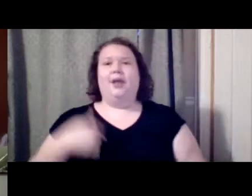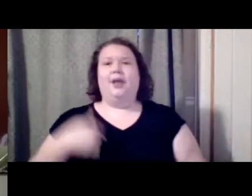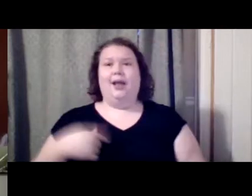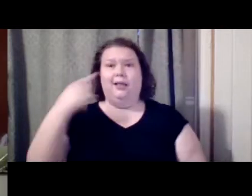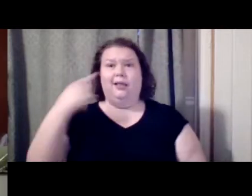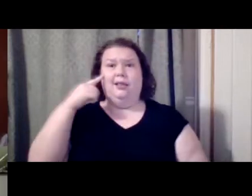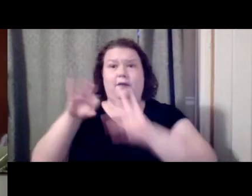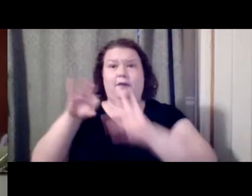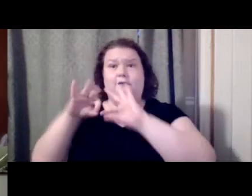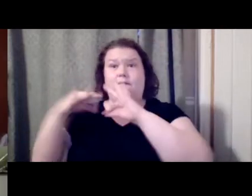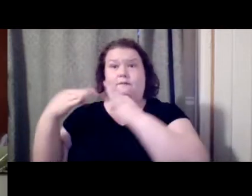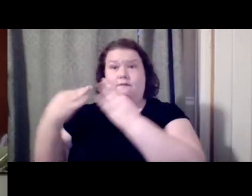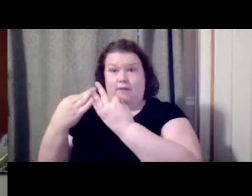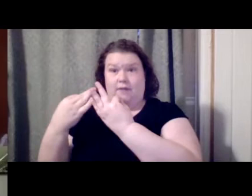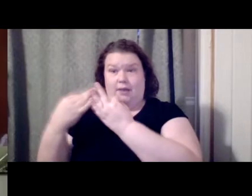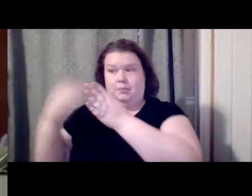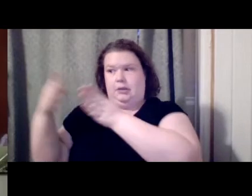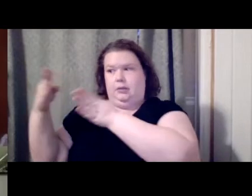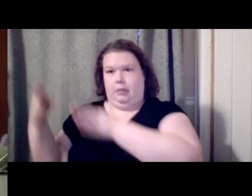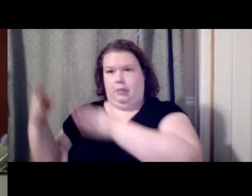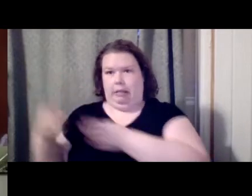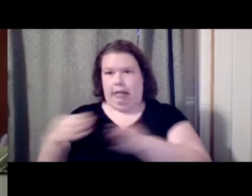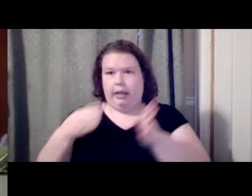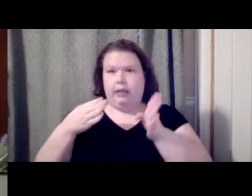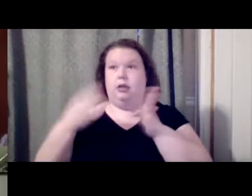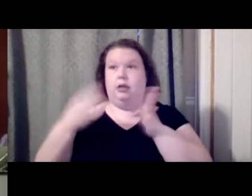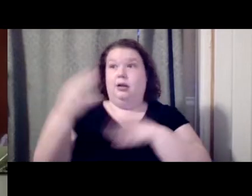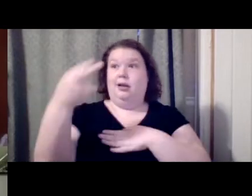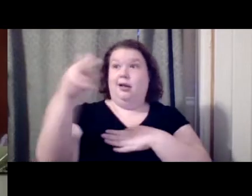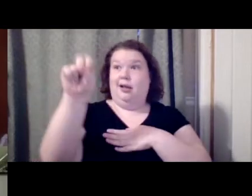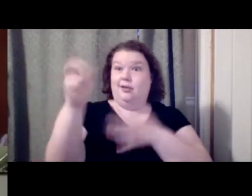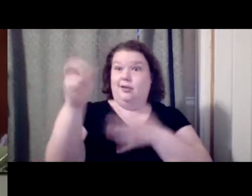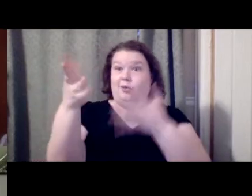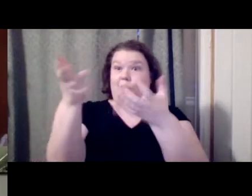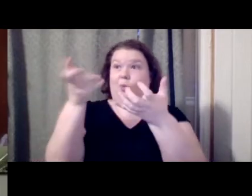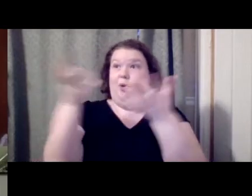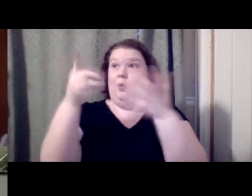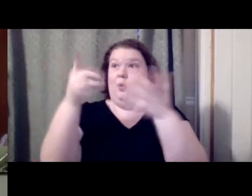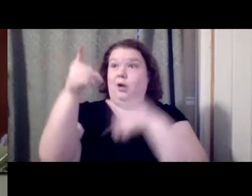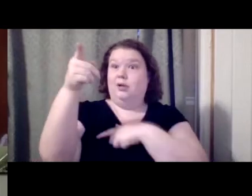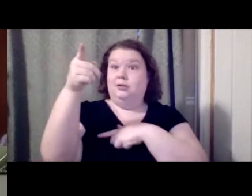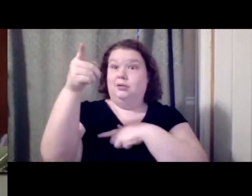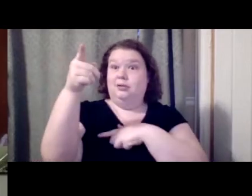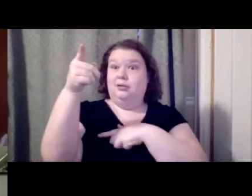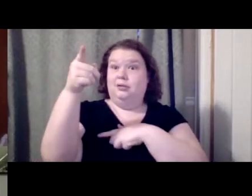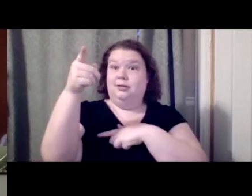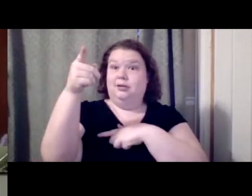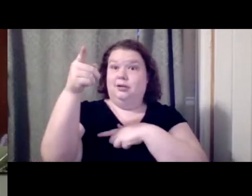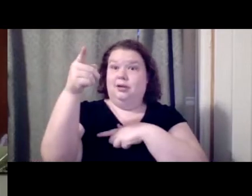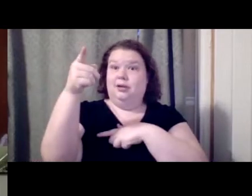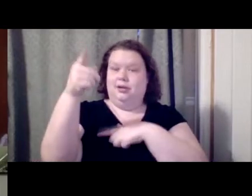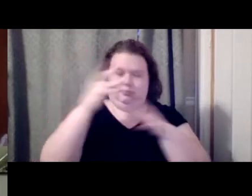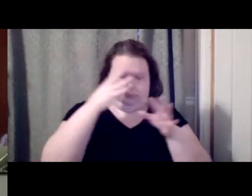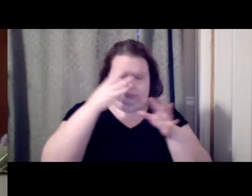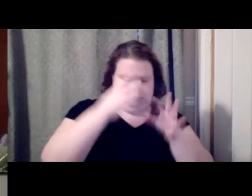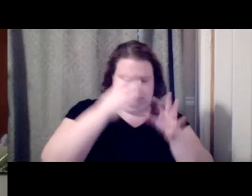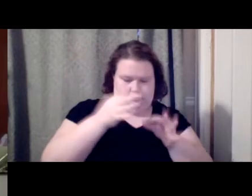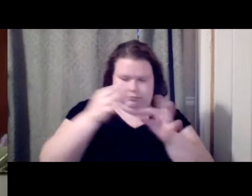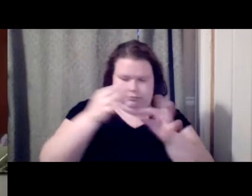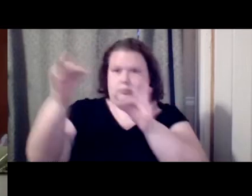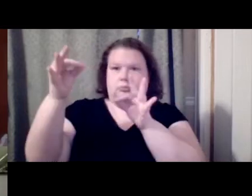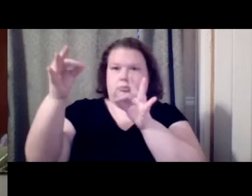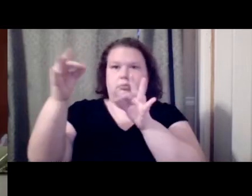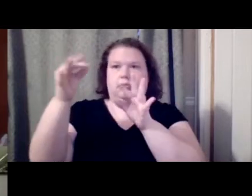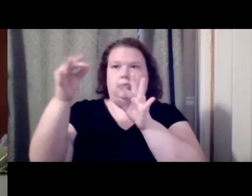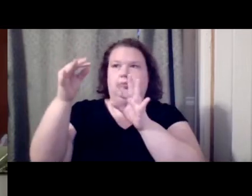will target what they see at the high school level and then kind of ratchet back their decisions from there